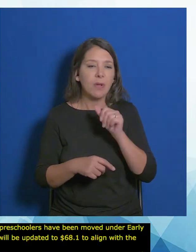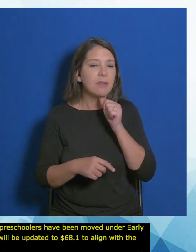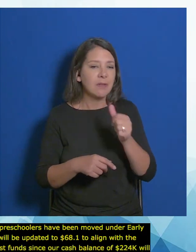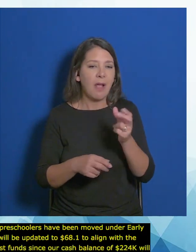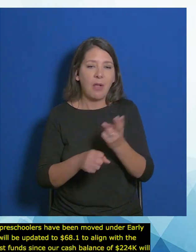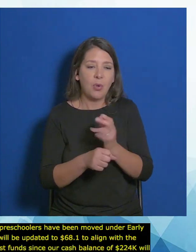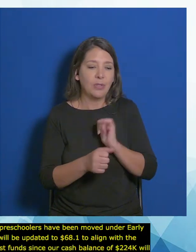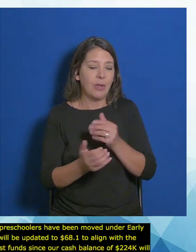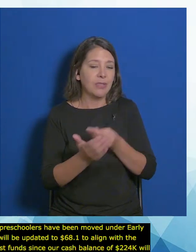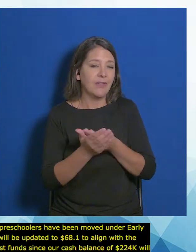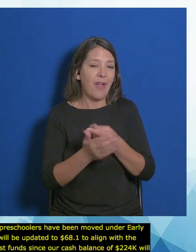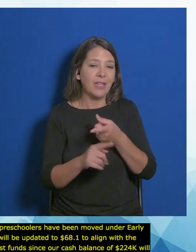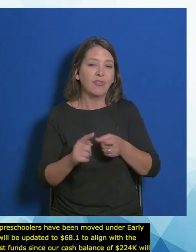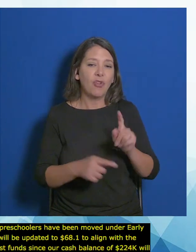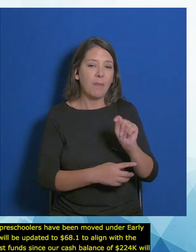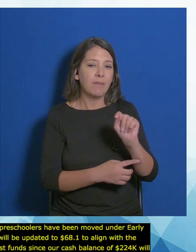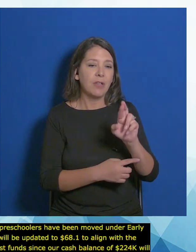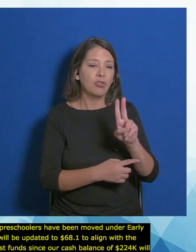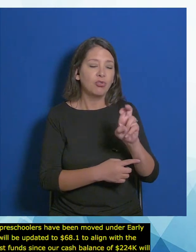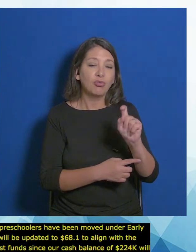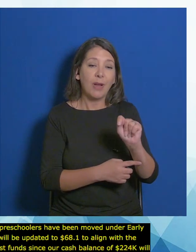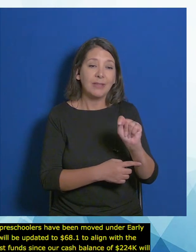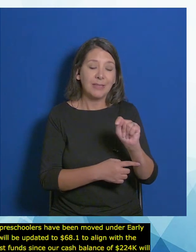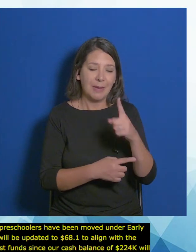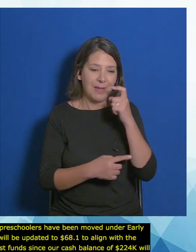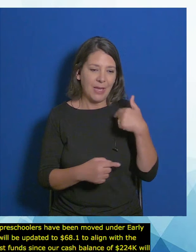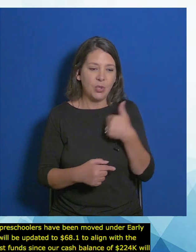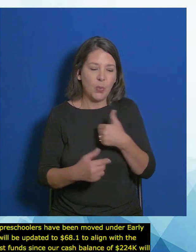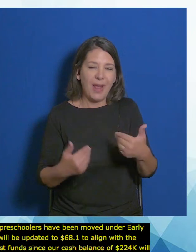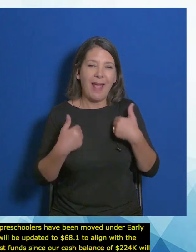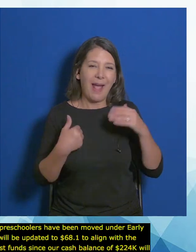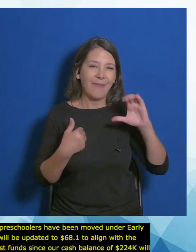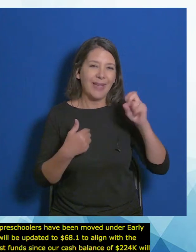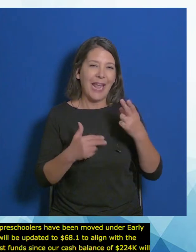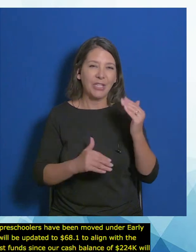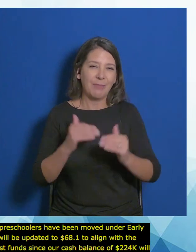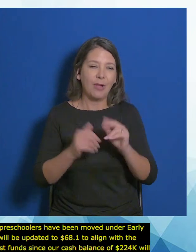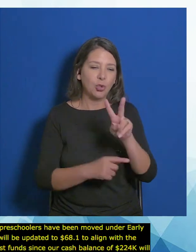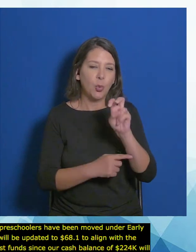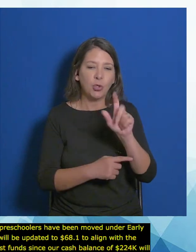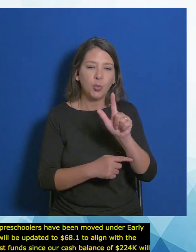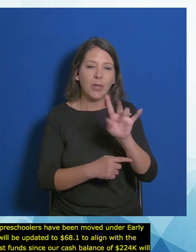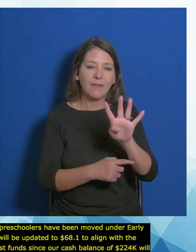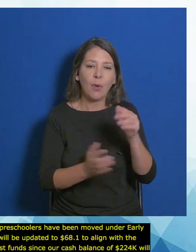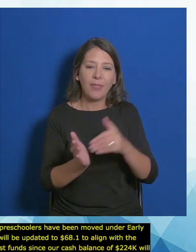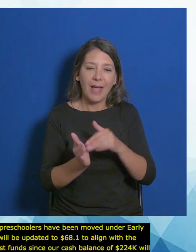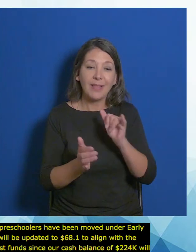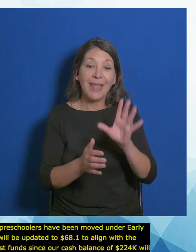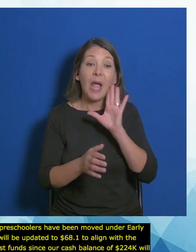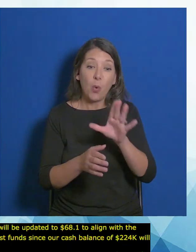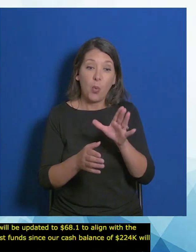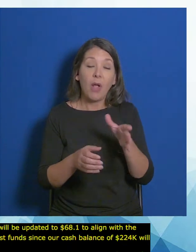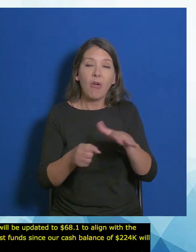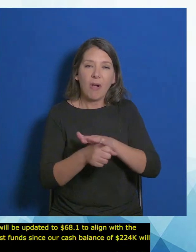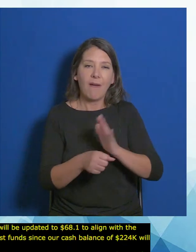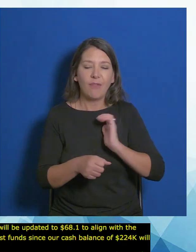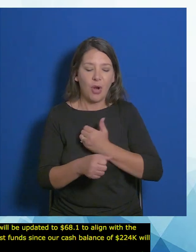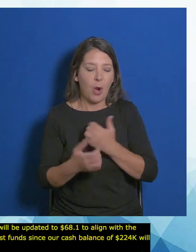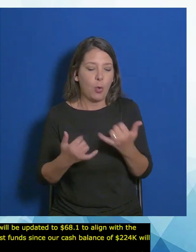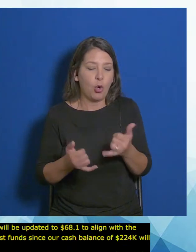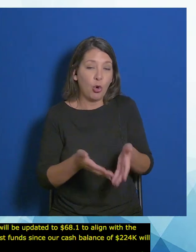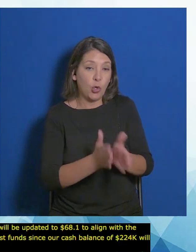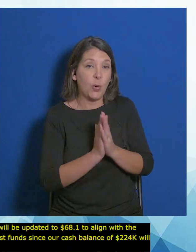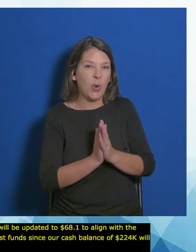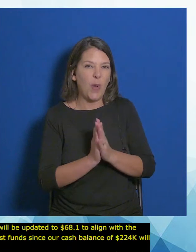funds from the trust fund since we have a cash balance of $224,000, and that will cover our current request for this fiscal